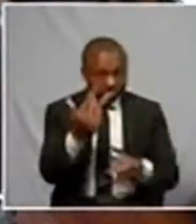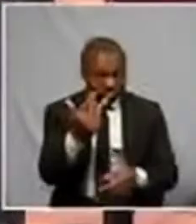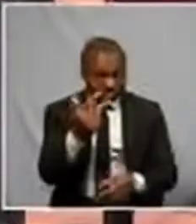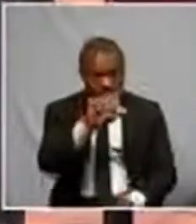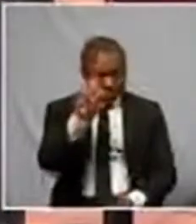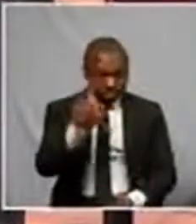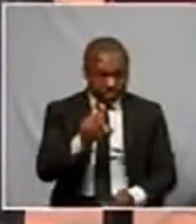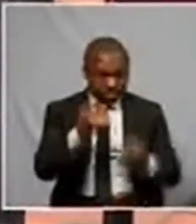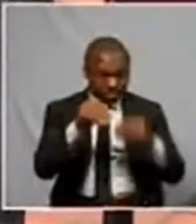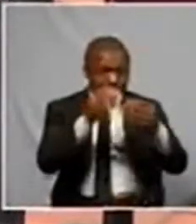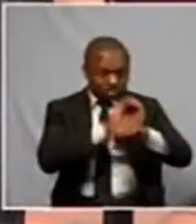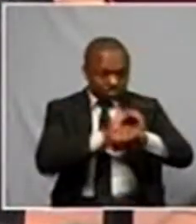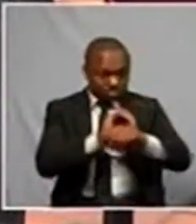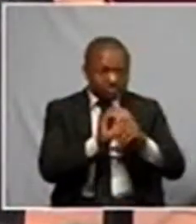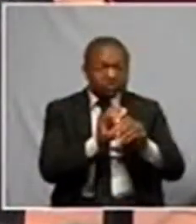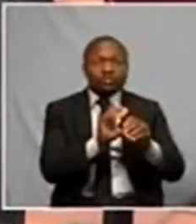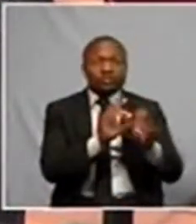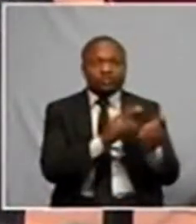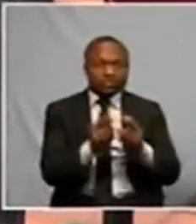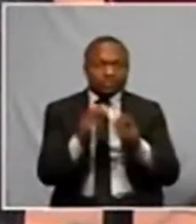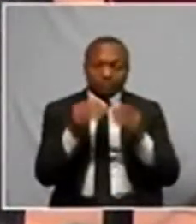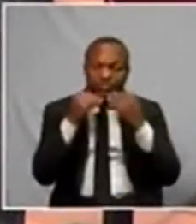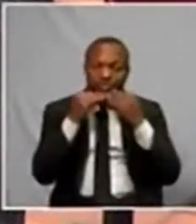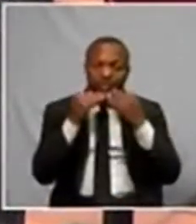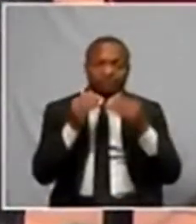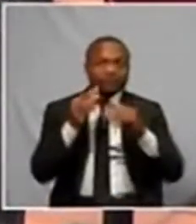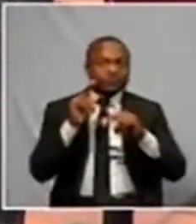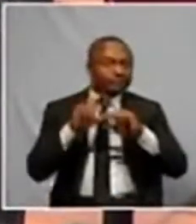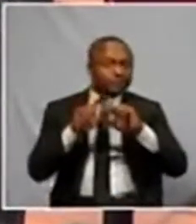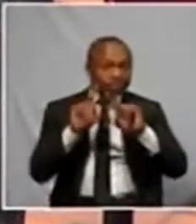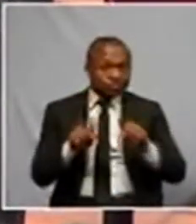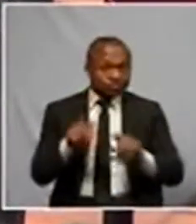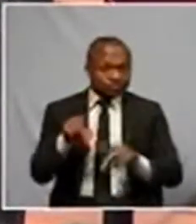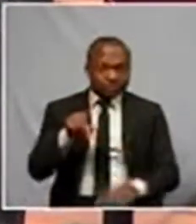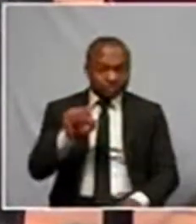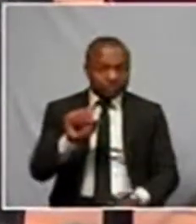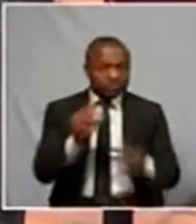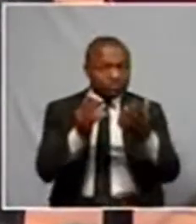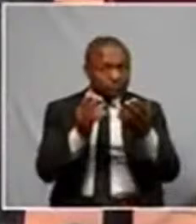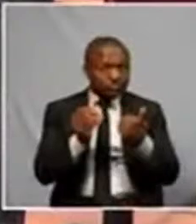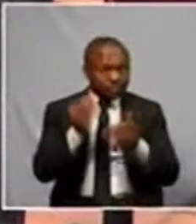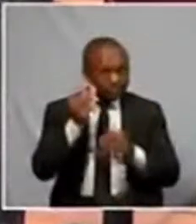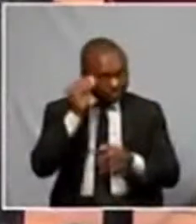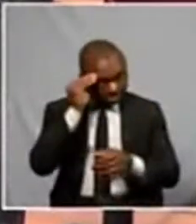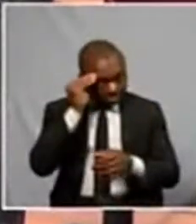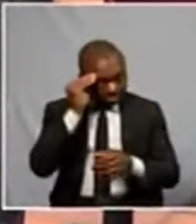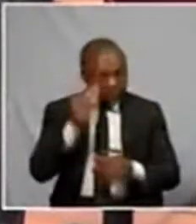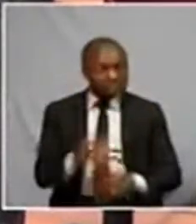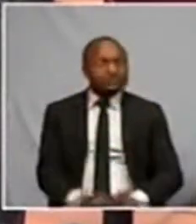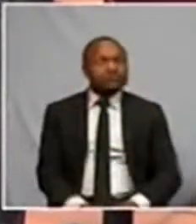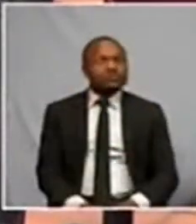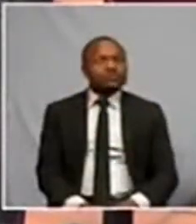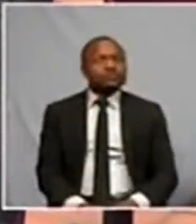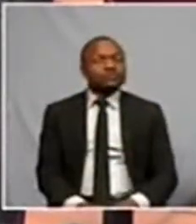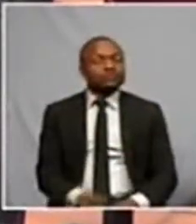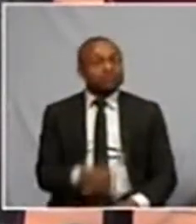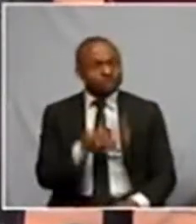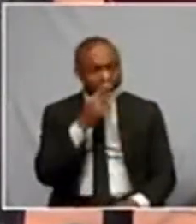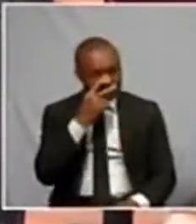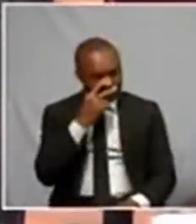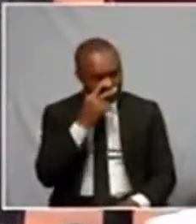you. Thank you so much, Chair. PS, I just want to find out from you, looking